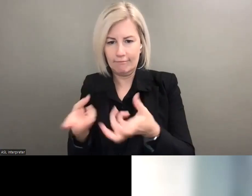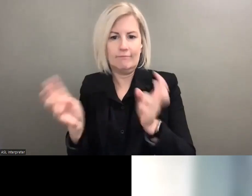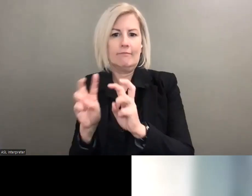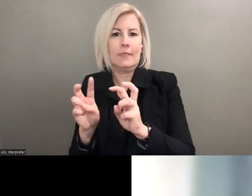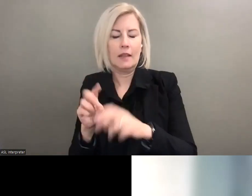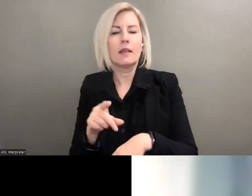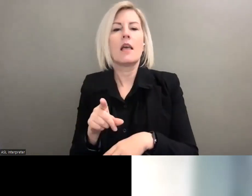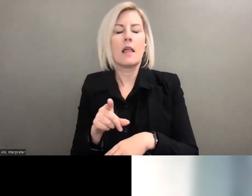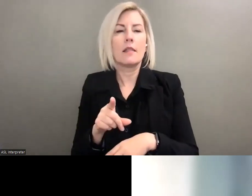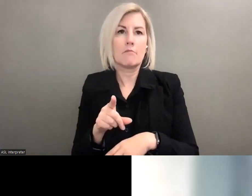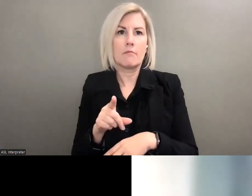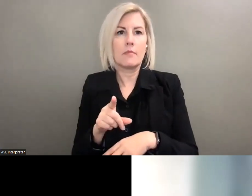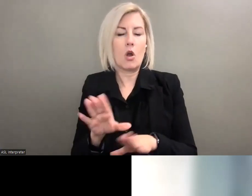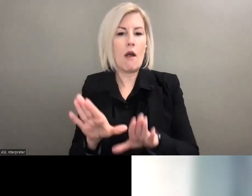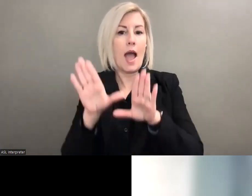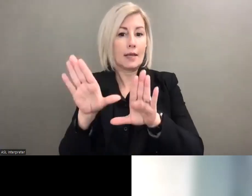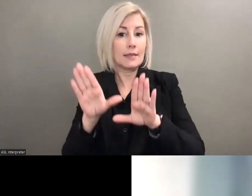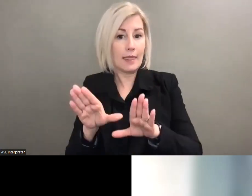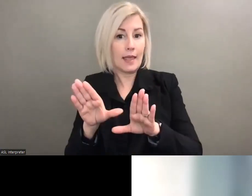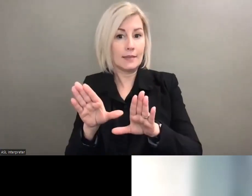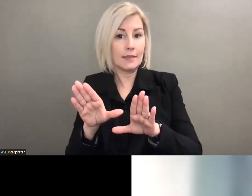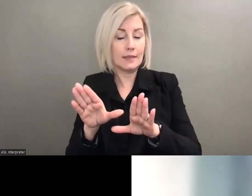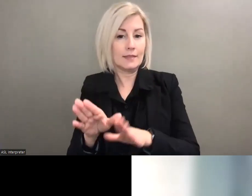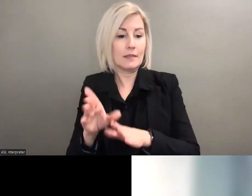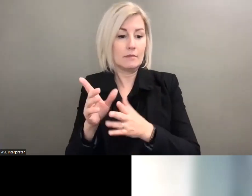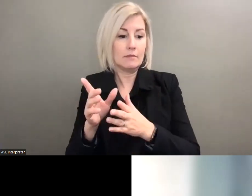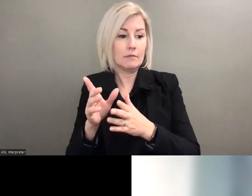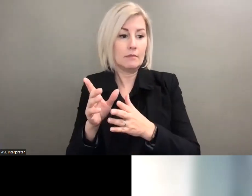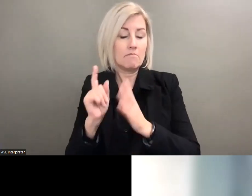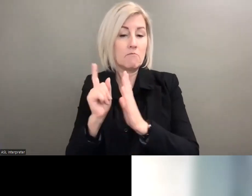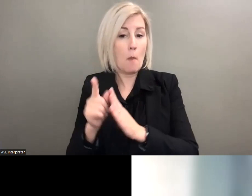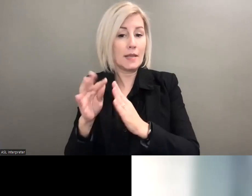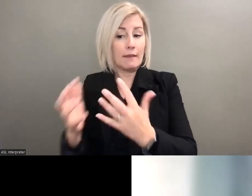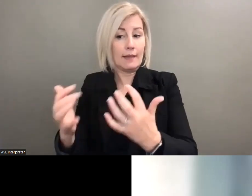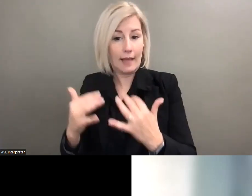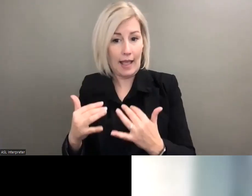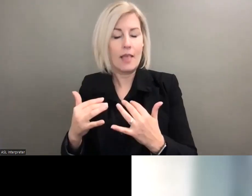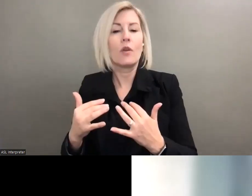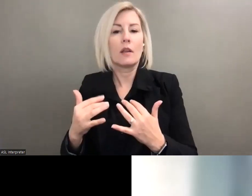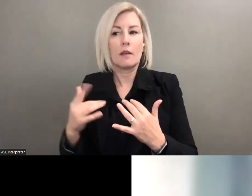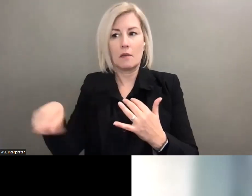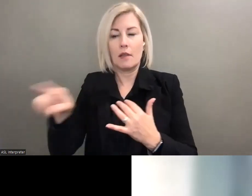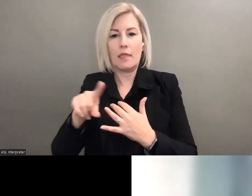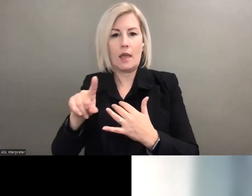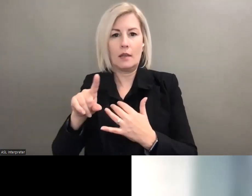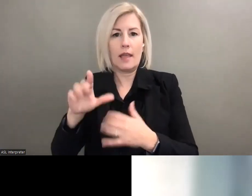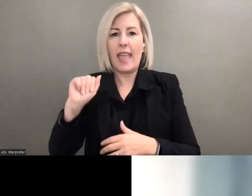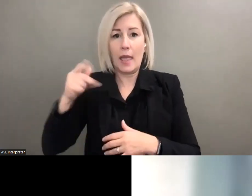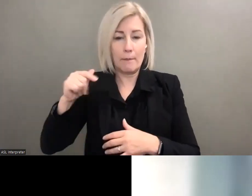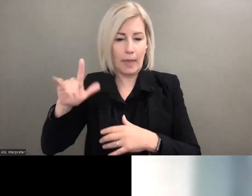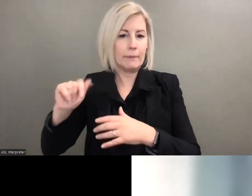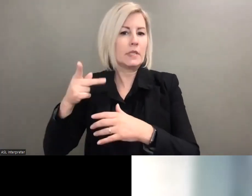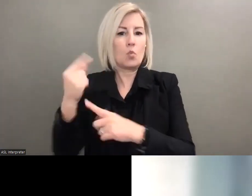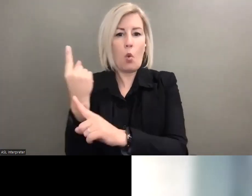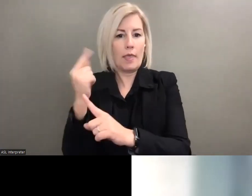there are certainly excellent moments of gathering that are organized by some of our colleagues in the field. I mean, APAP is an